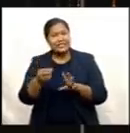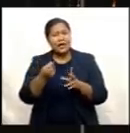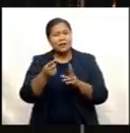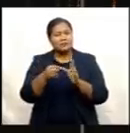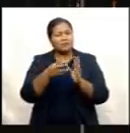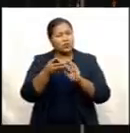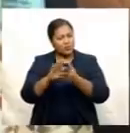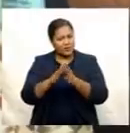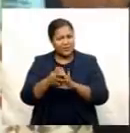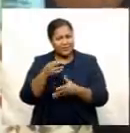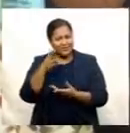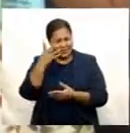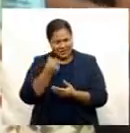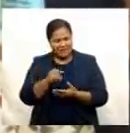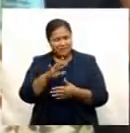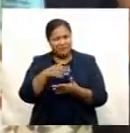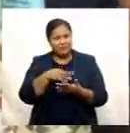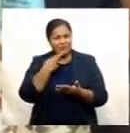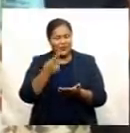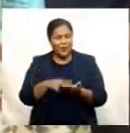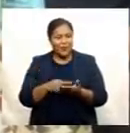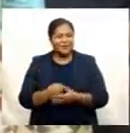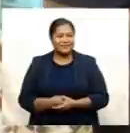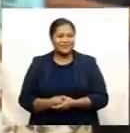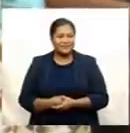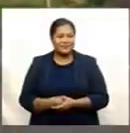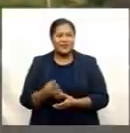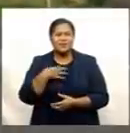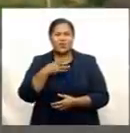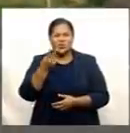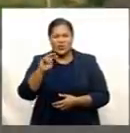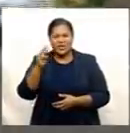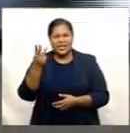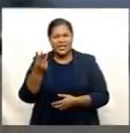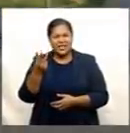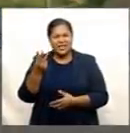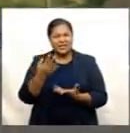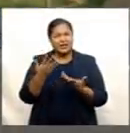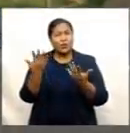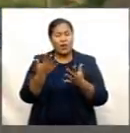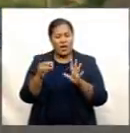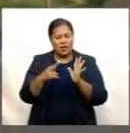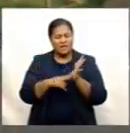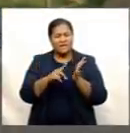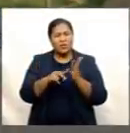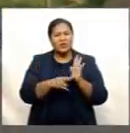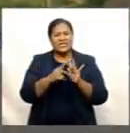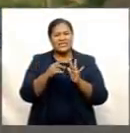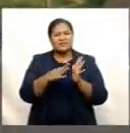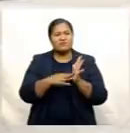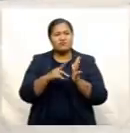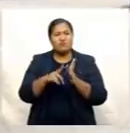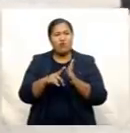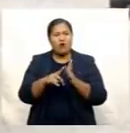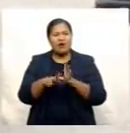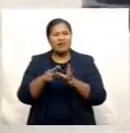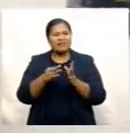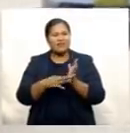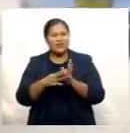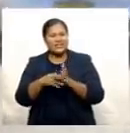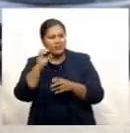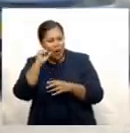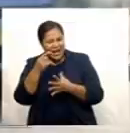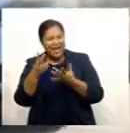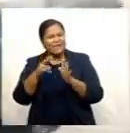files this report. More than 23 households living in Vunimoli and Vunichina settlement in Tavirua